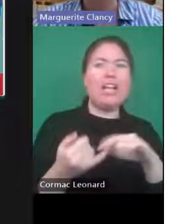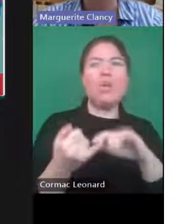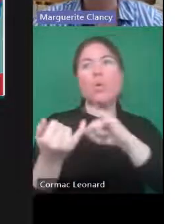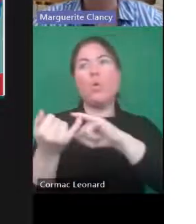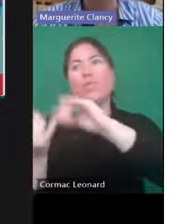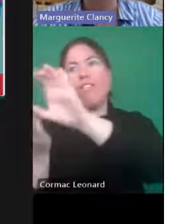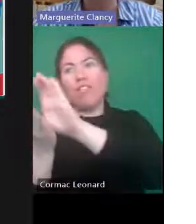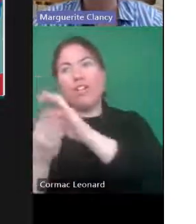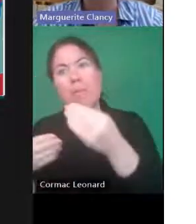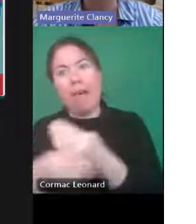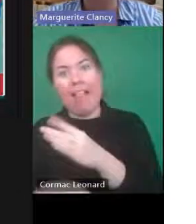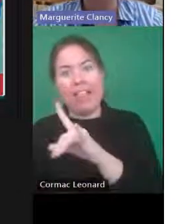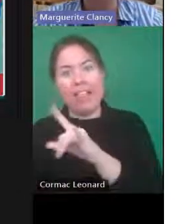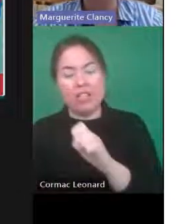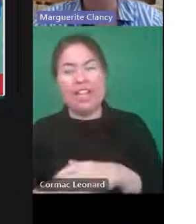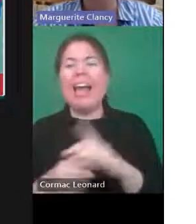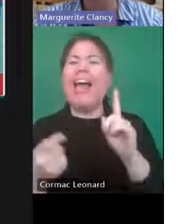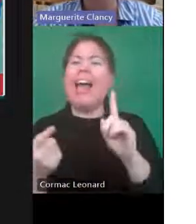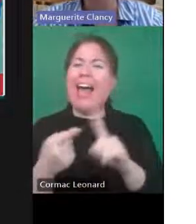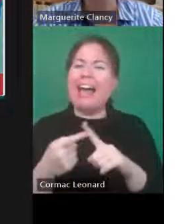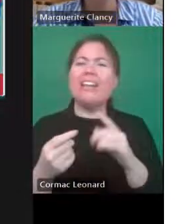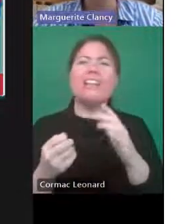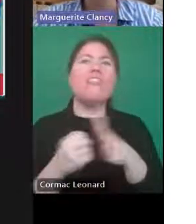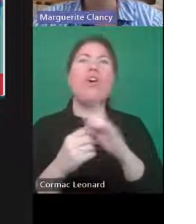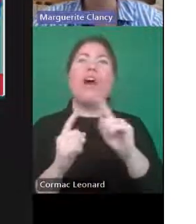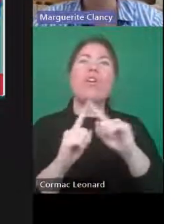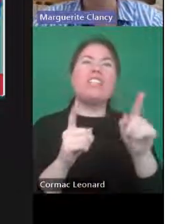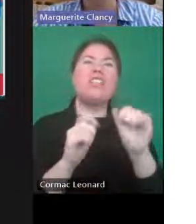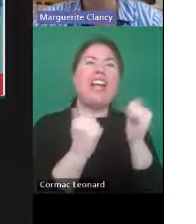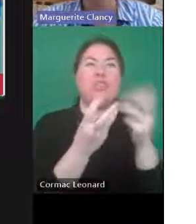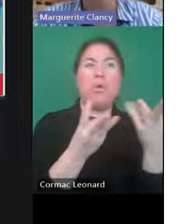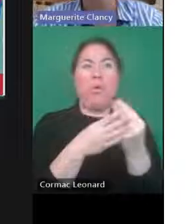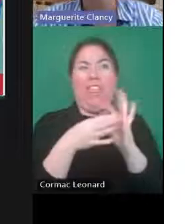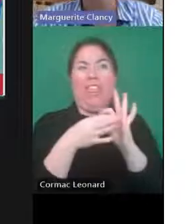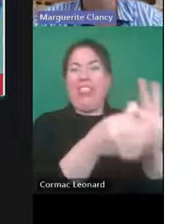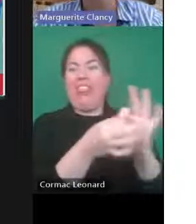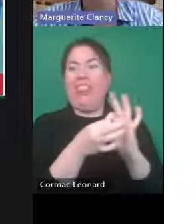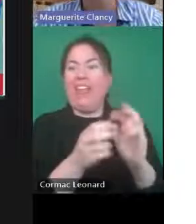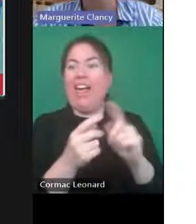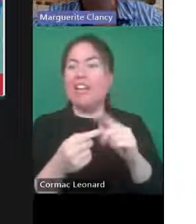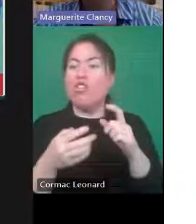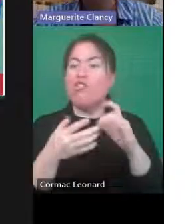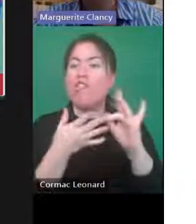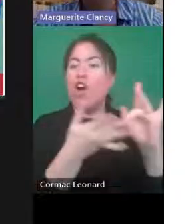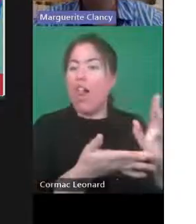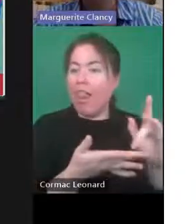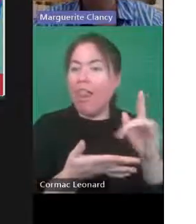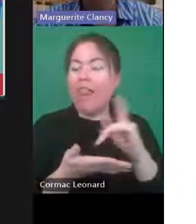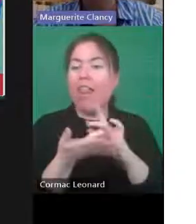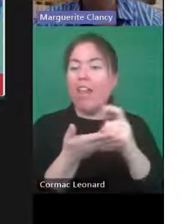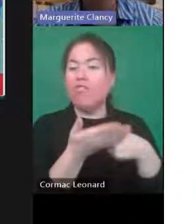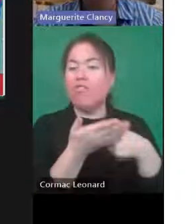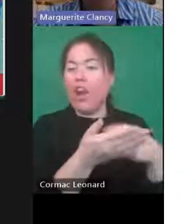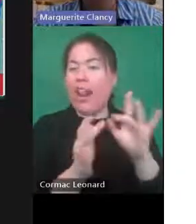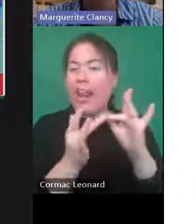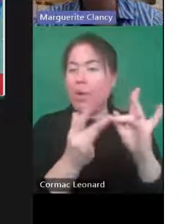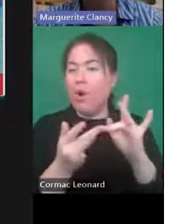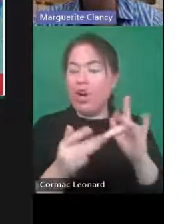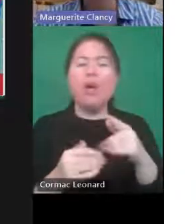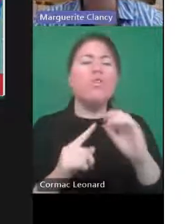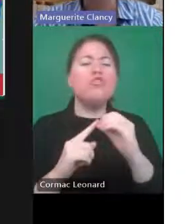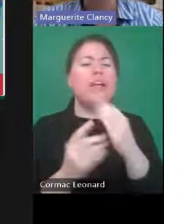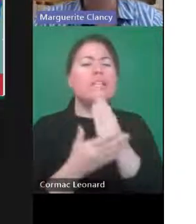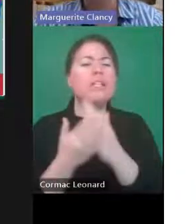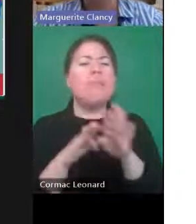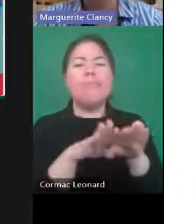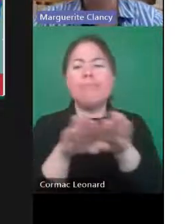wider interagency referral network. We've tried to include some standardizations, for example,